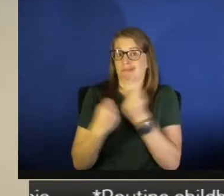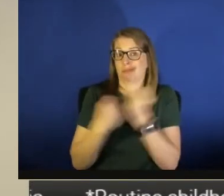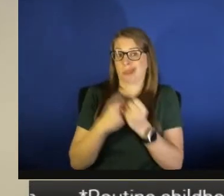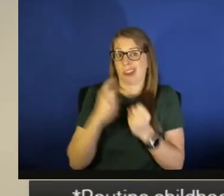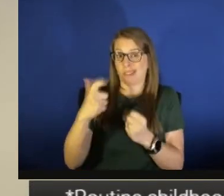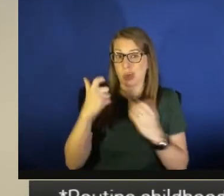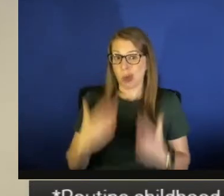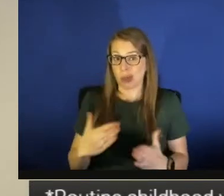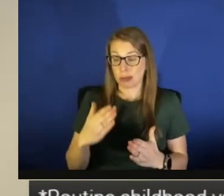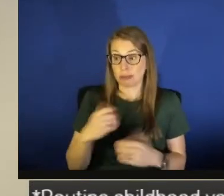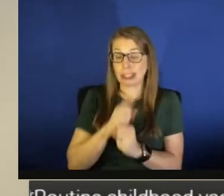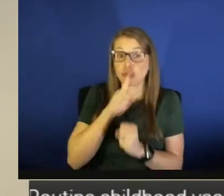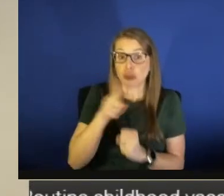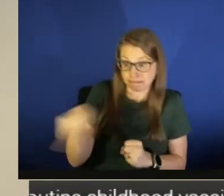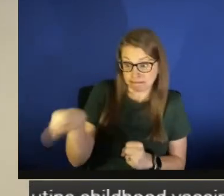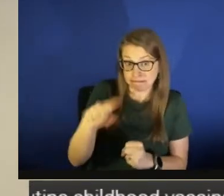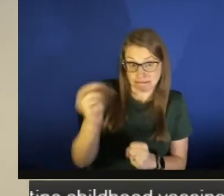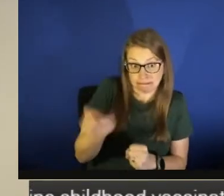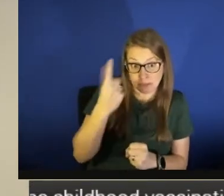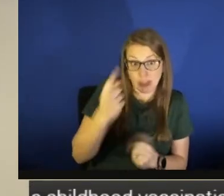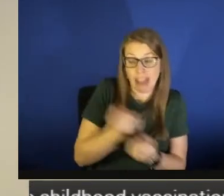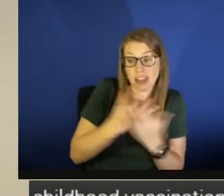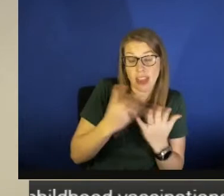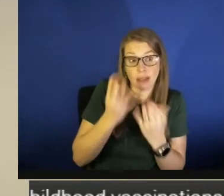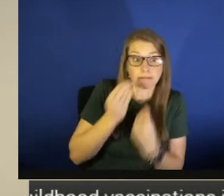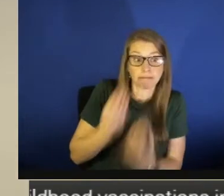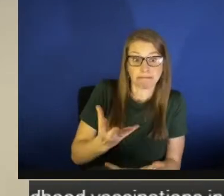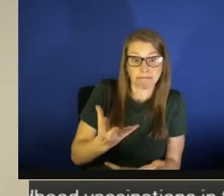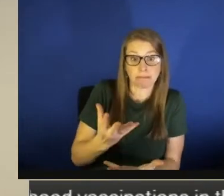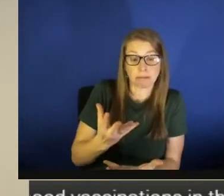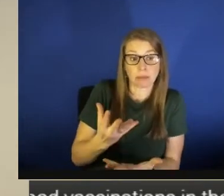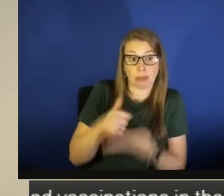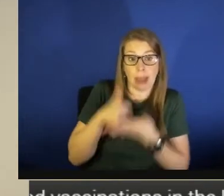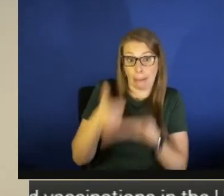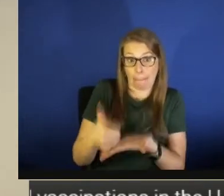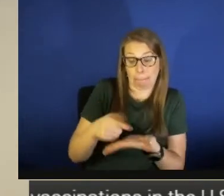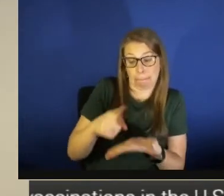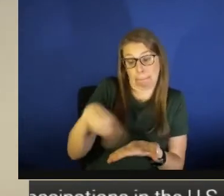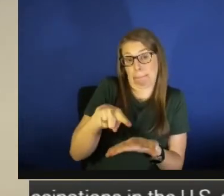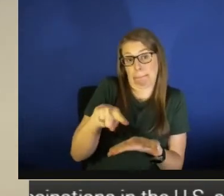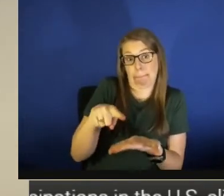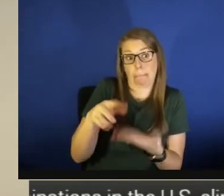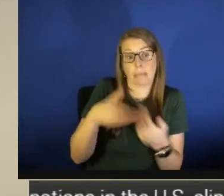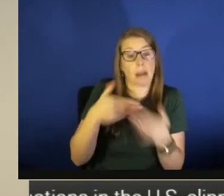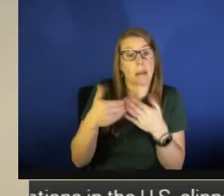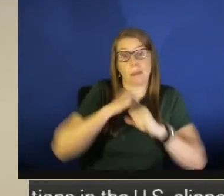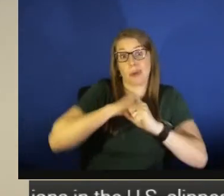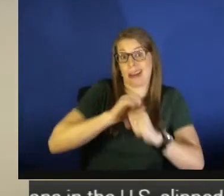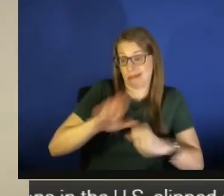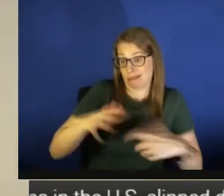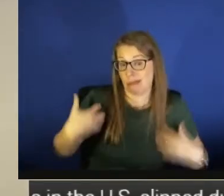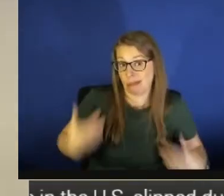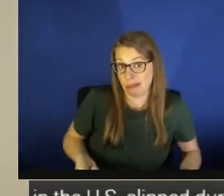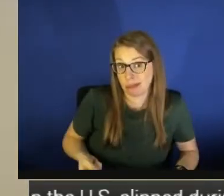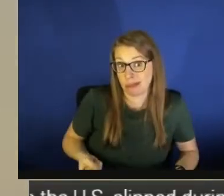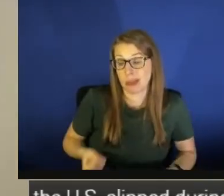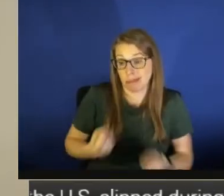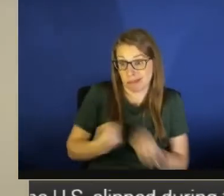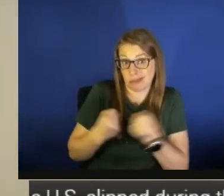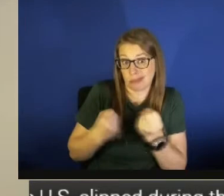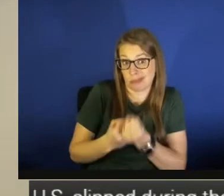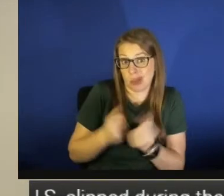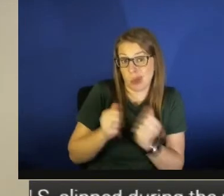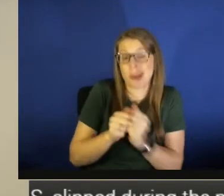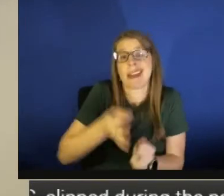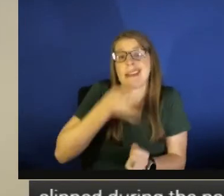that they understood that everything we were telling them was to help them, whether it was protecting their health, and backing that up, of course, with